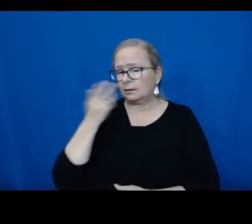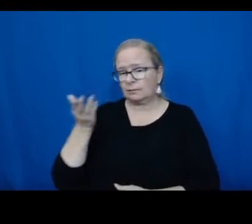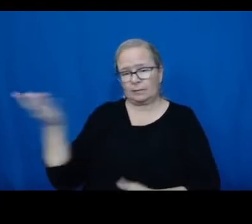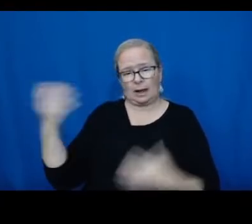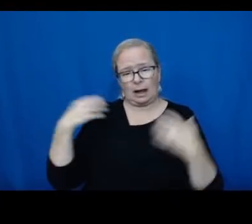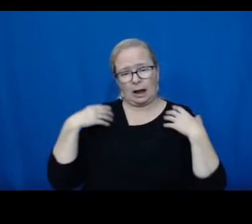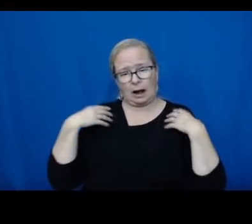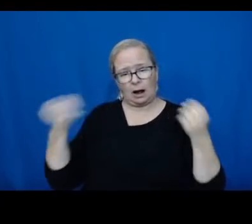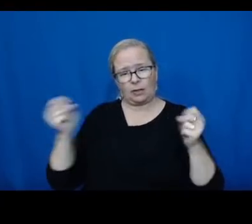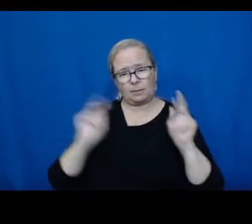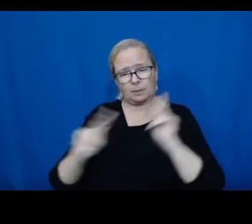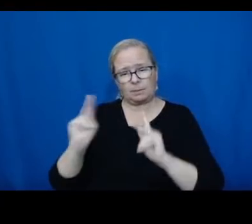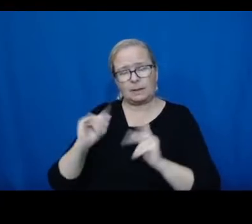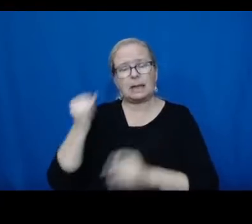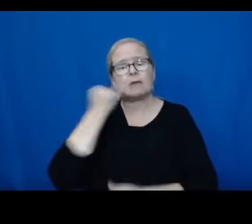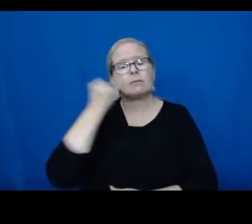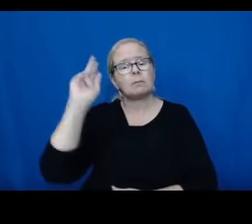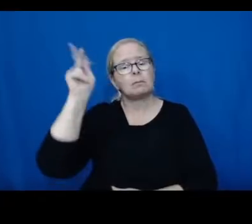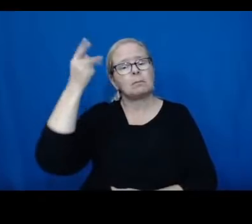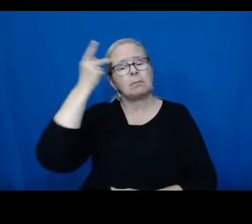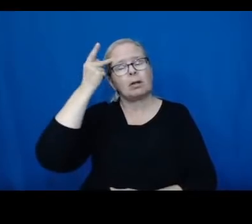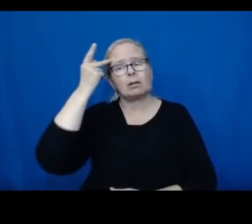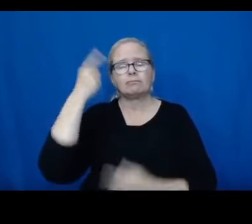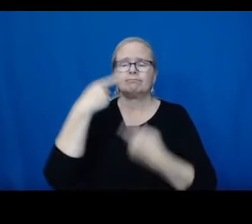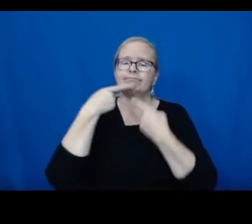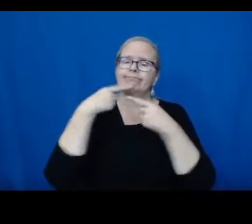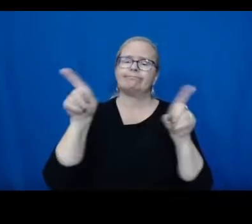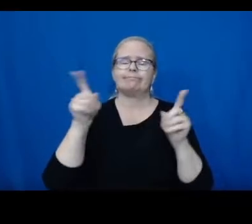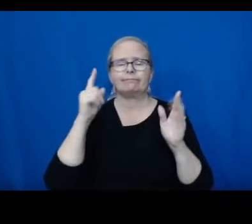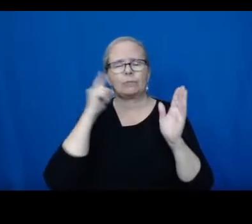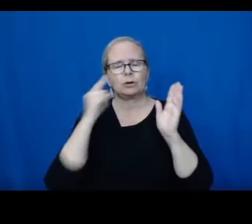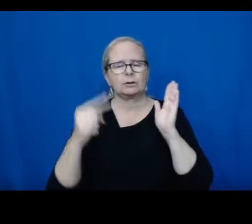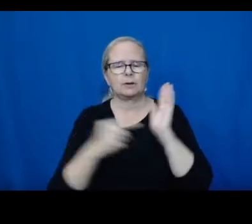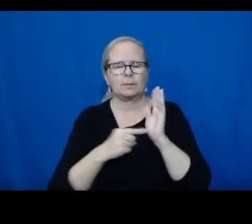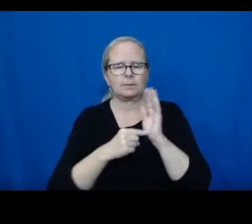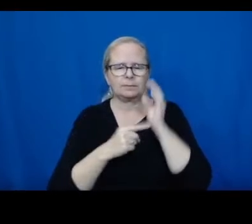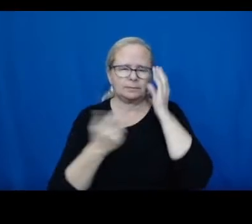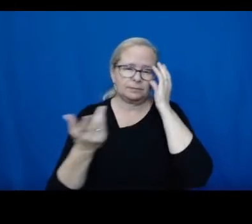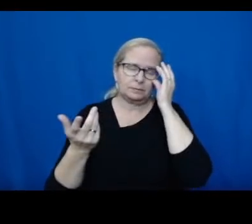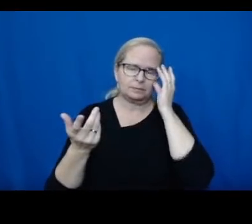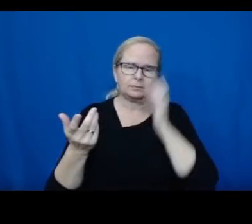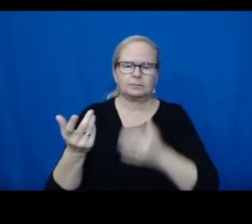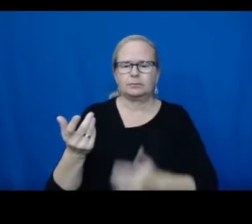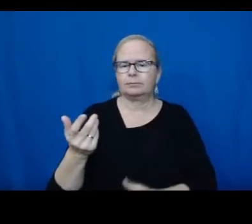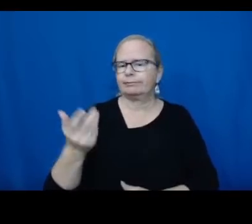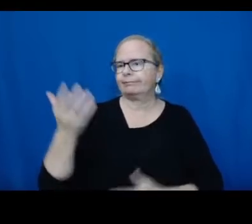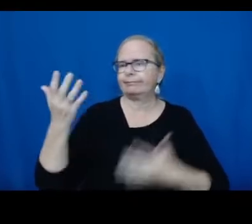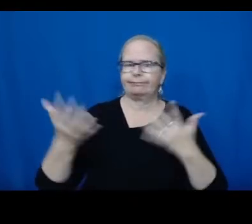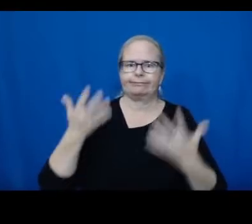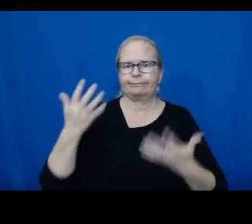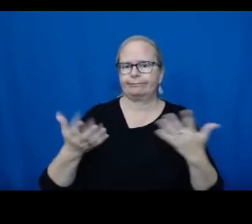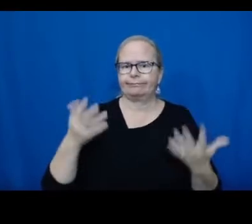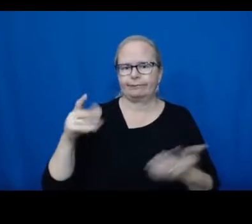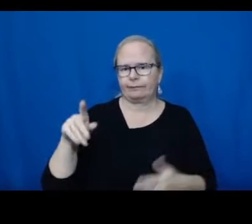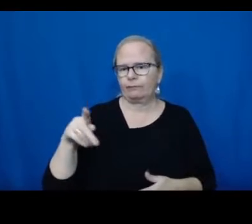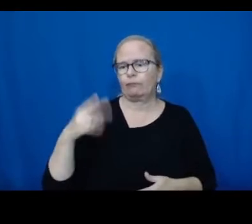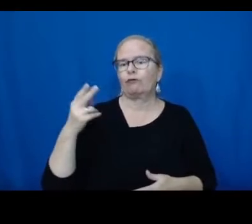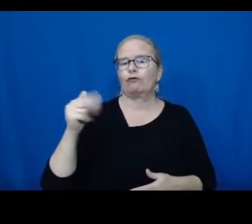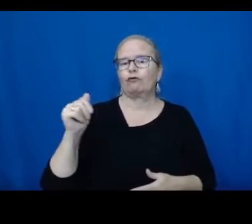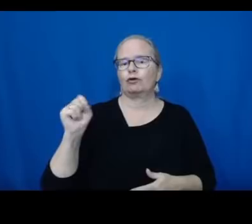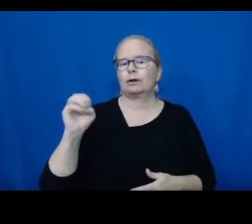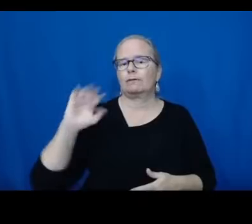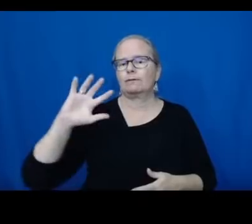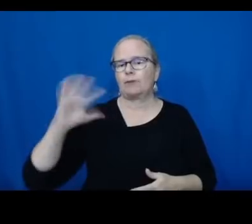4th with reopening, and clearly the vaccine rate met that target, the epi was not there and